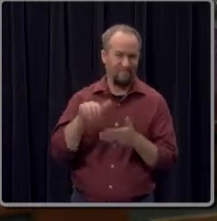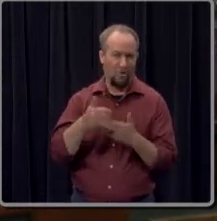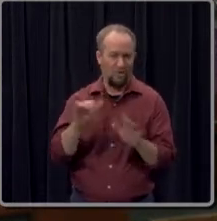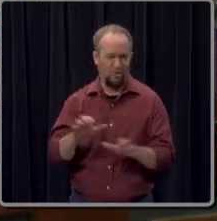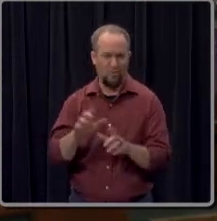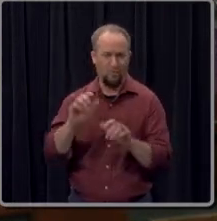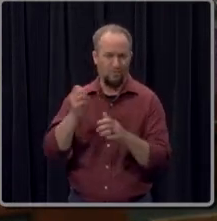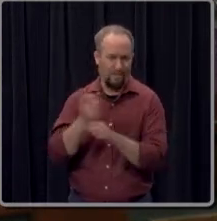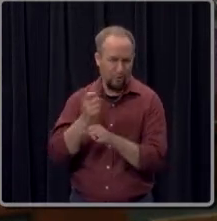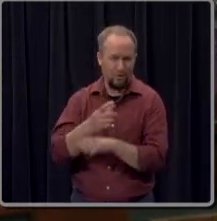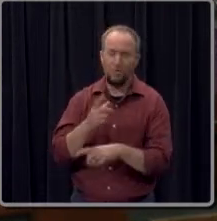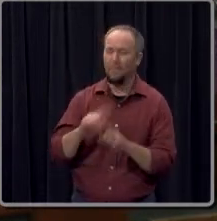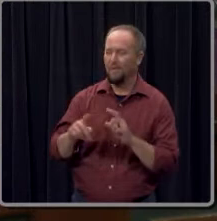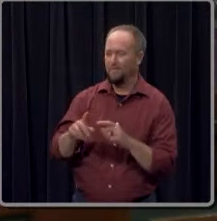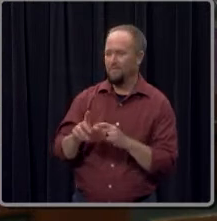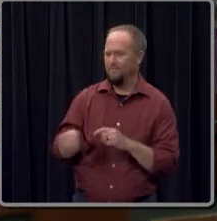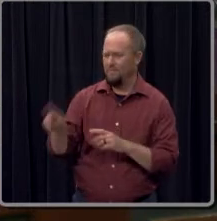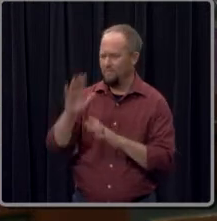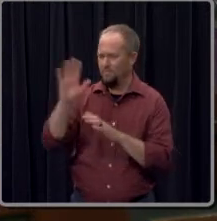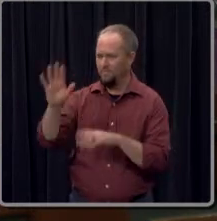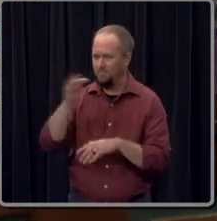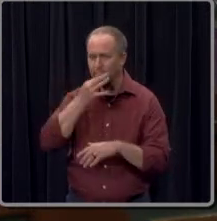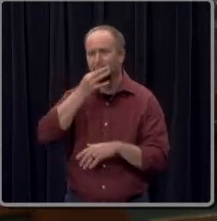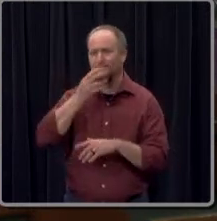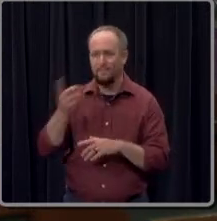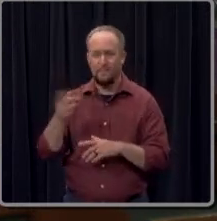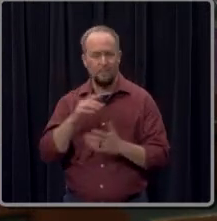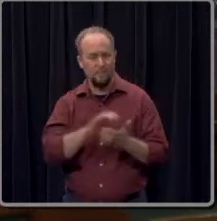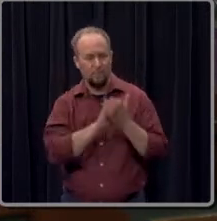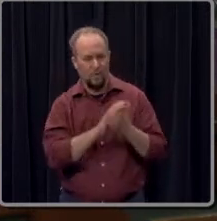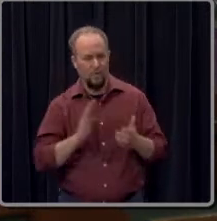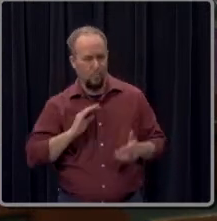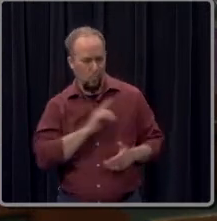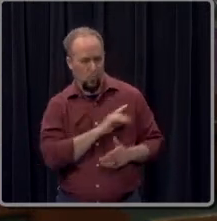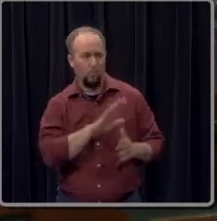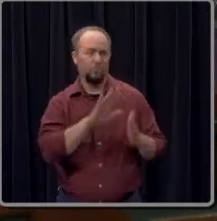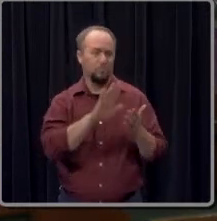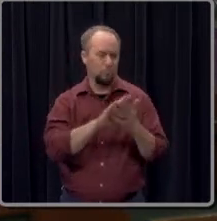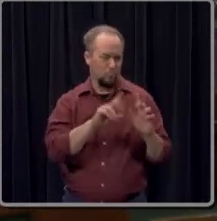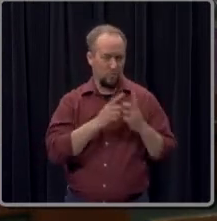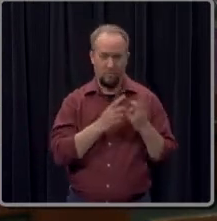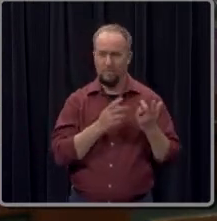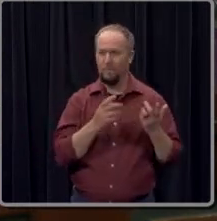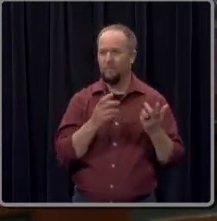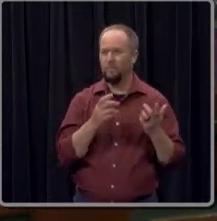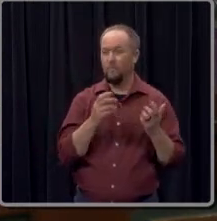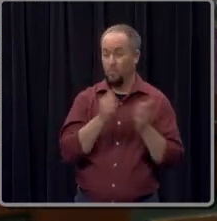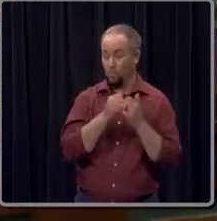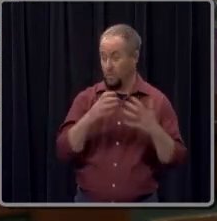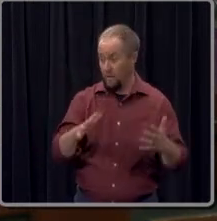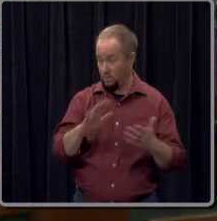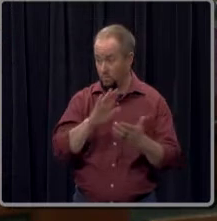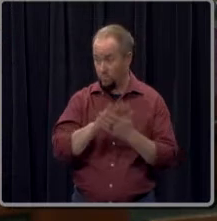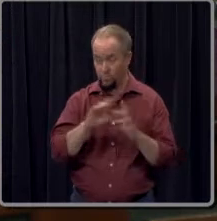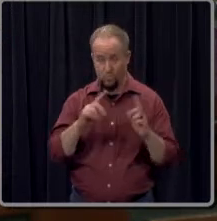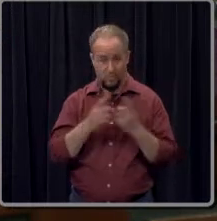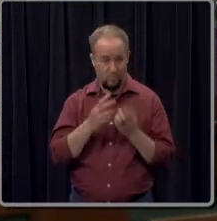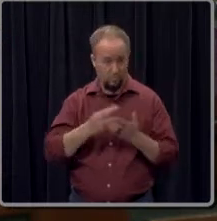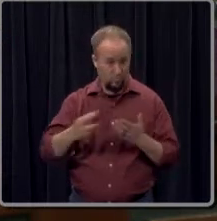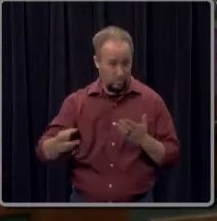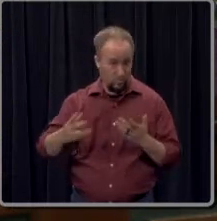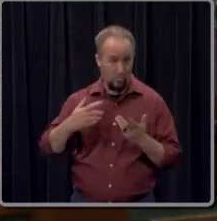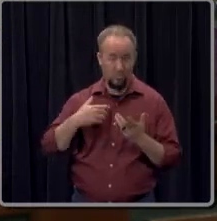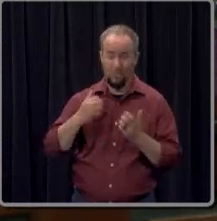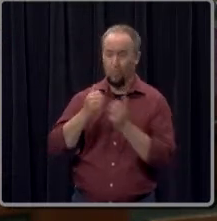all are also really good. I want to congratulate the board and the district. Without the district's resources, without the